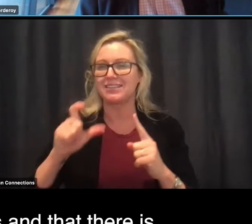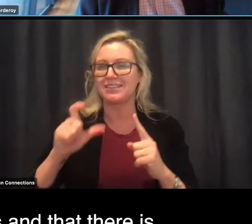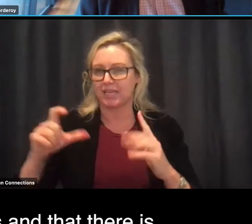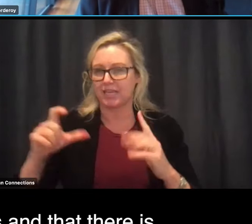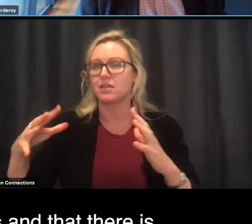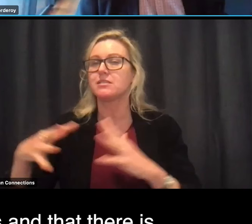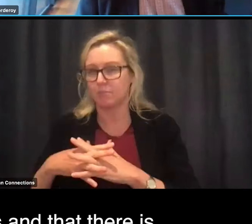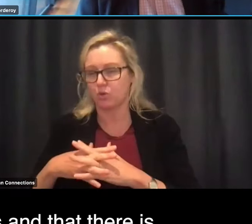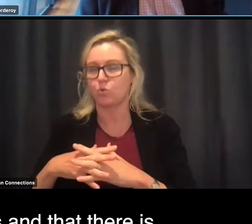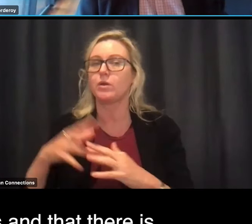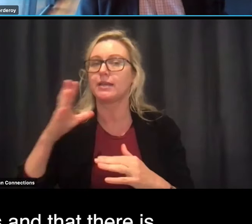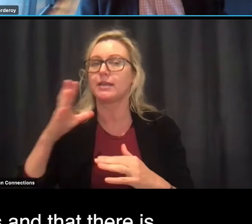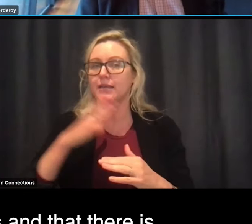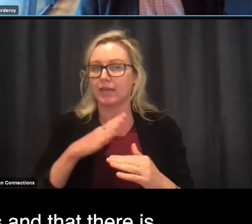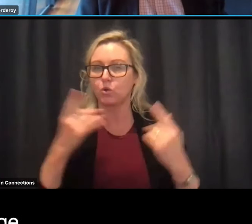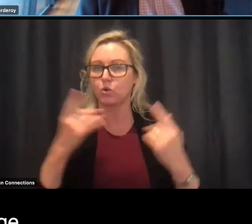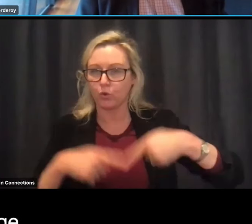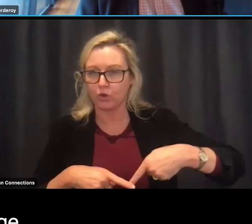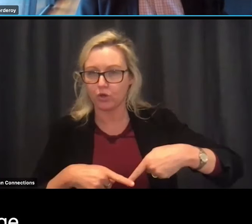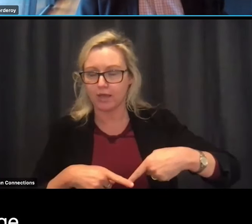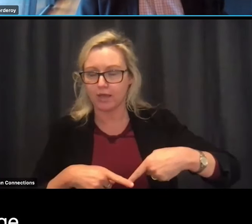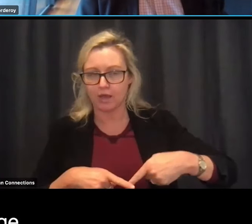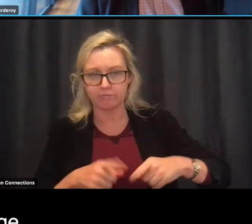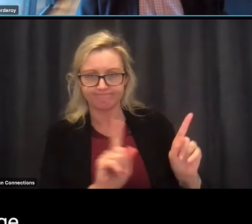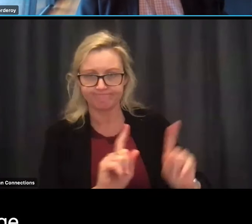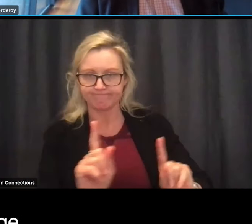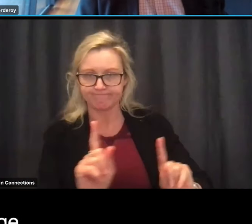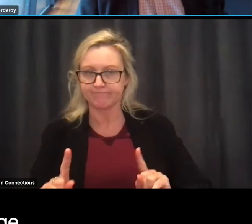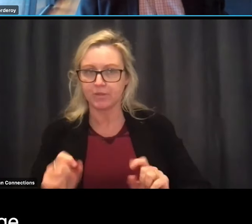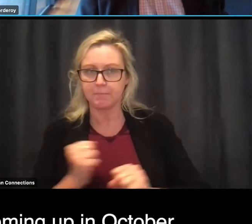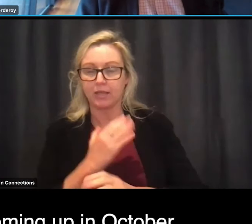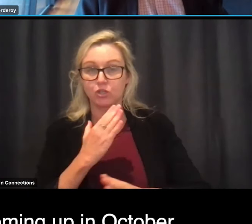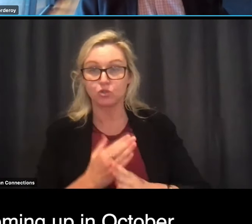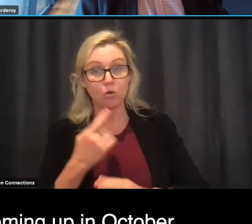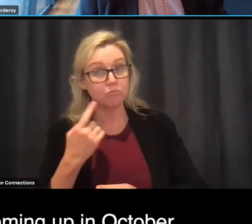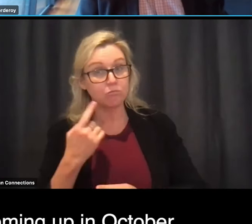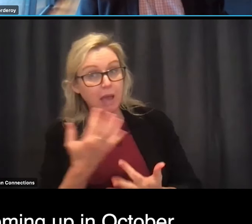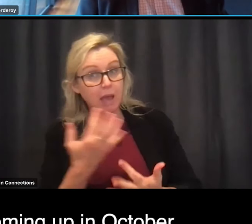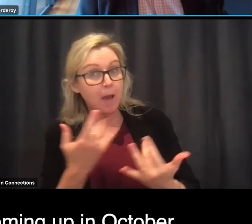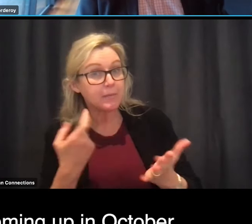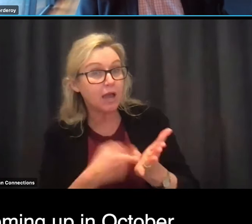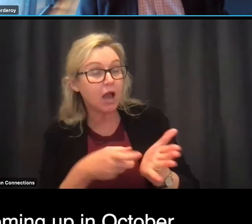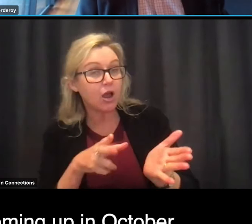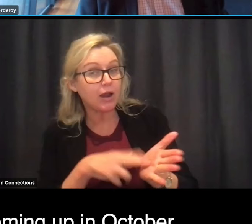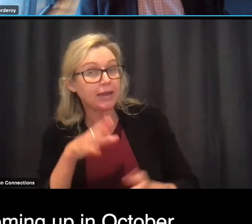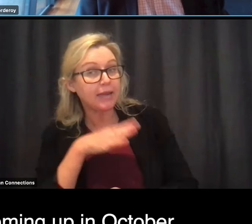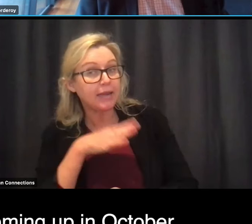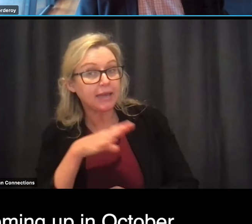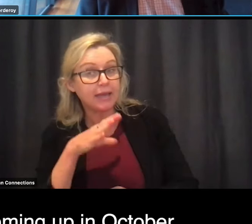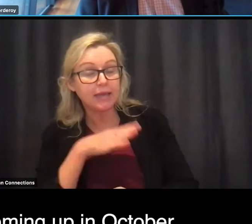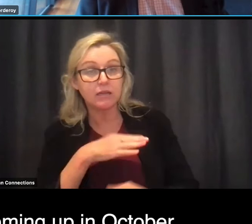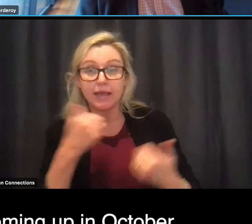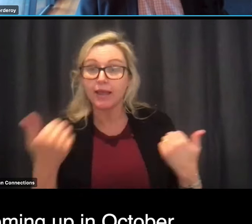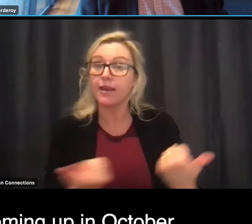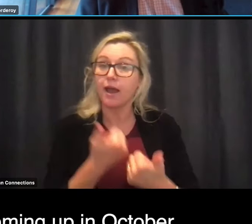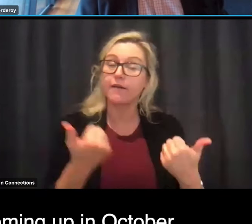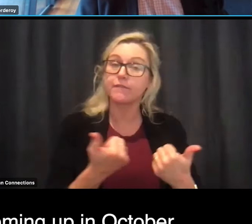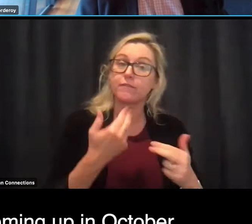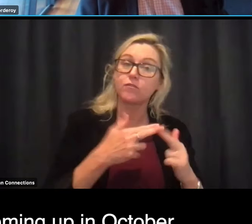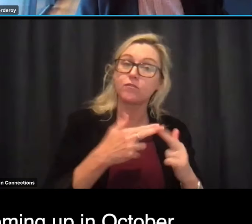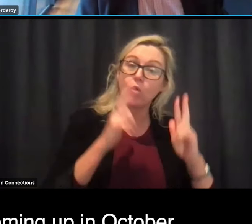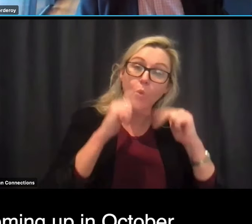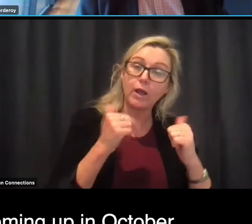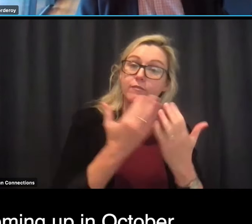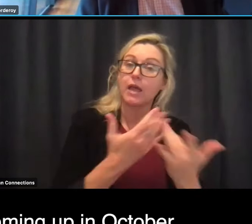understand how it works and that there is a sufficient coverage. And the ANAC, of course, the ANAC funding that's coming